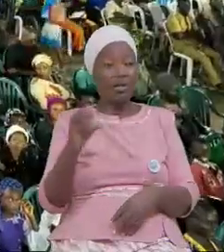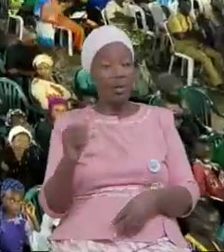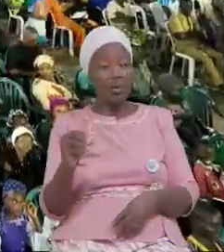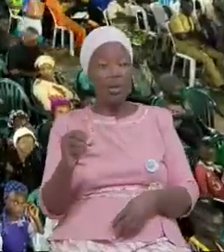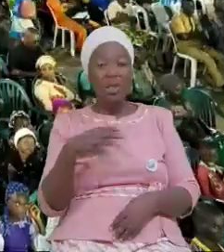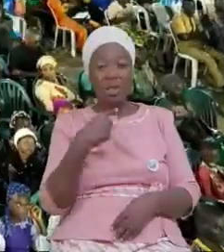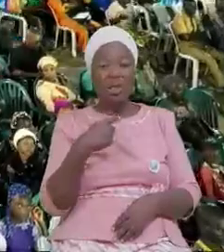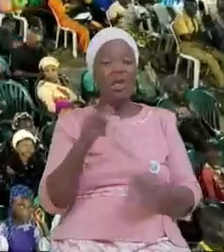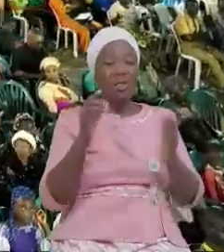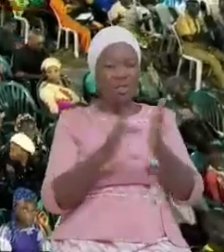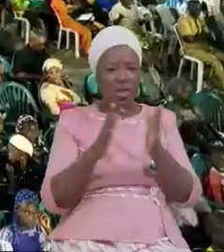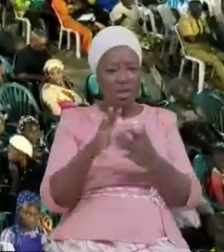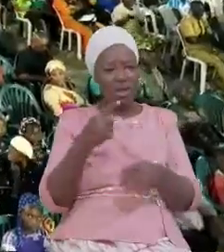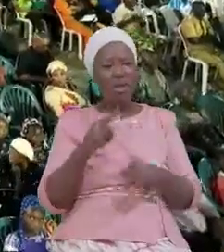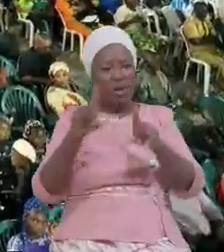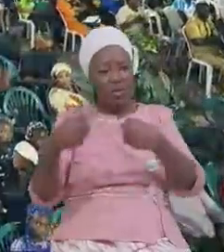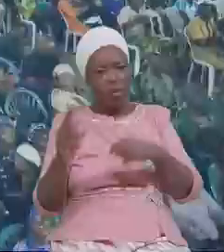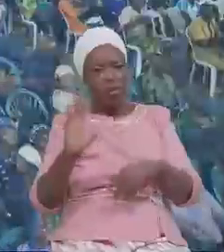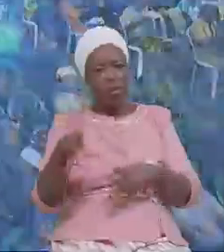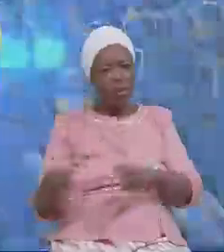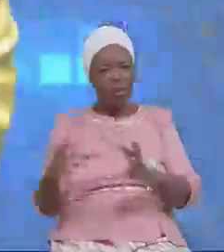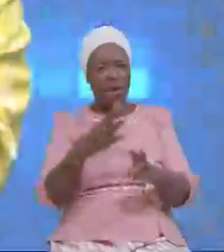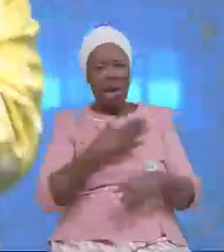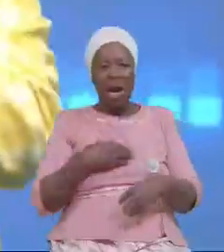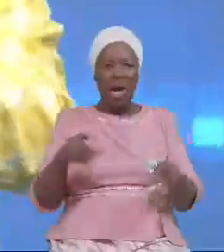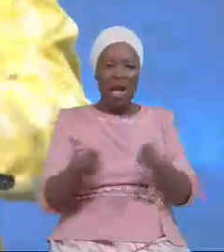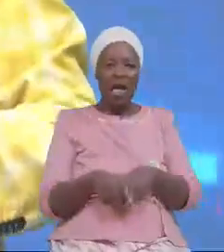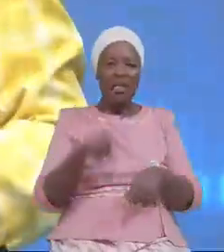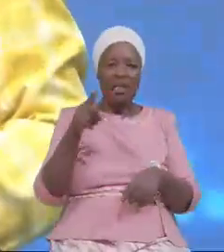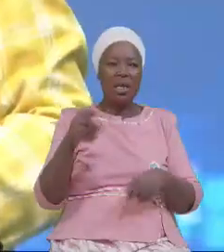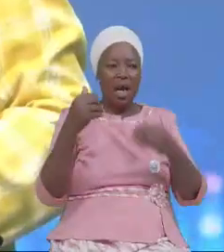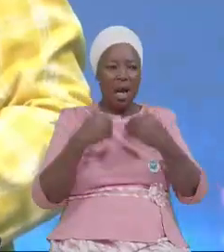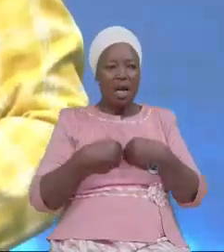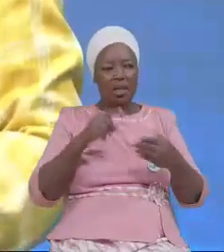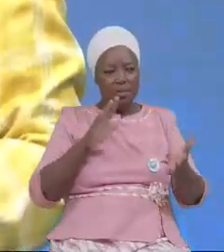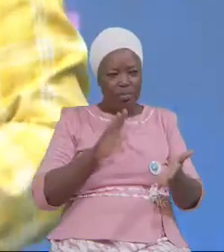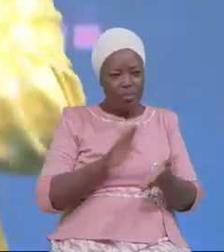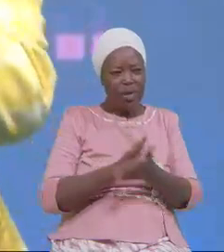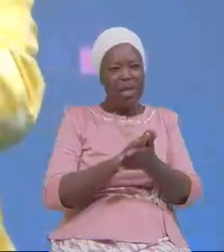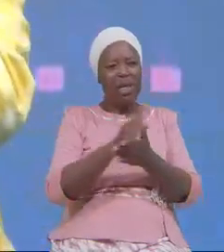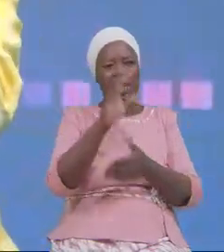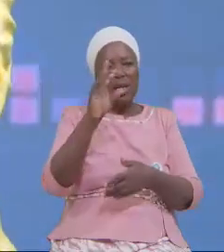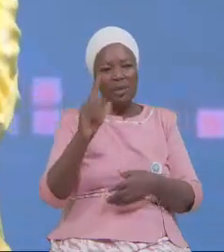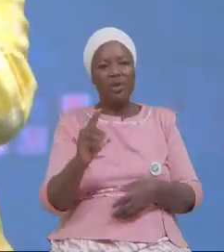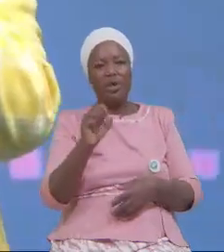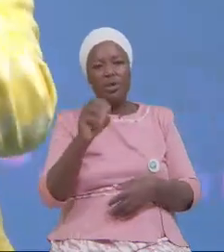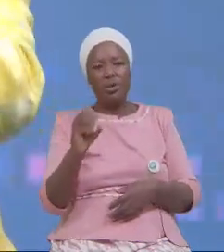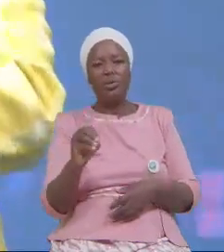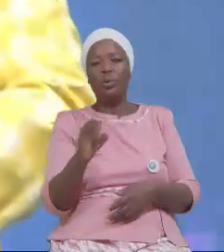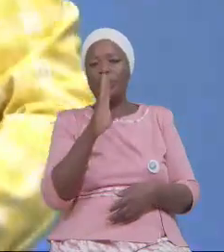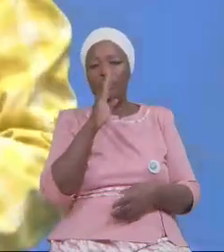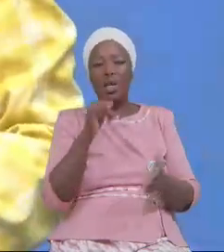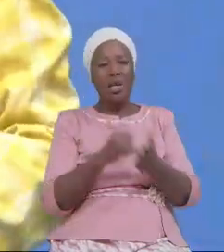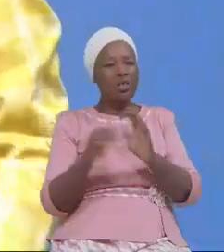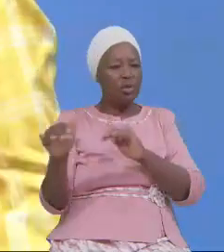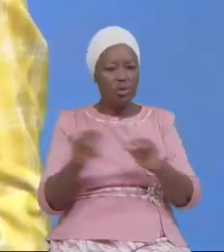Jesus said, go thy way. And as thou hast believed, so be it